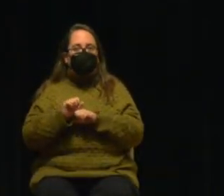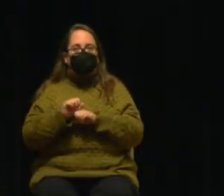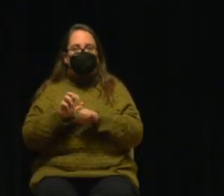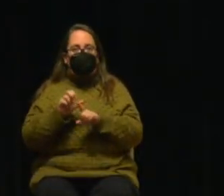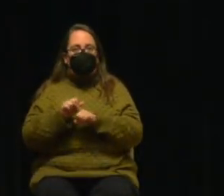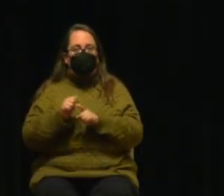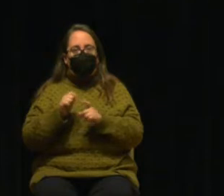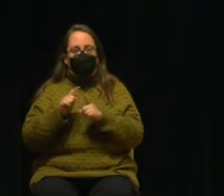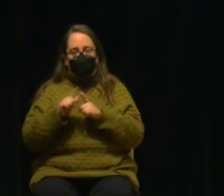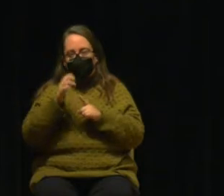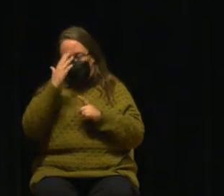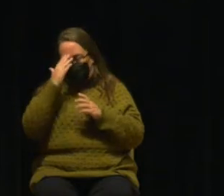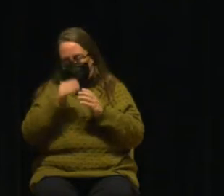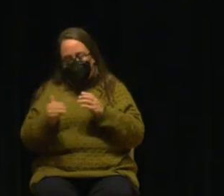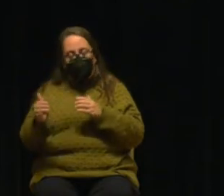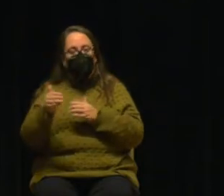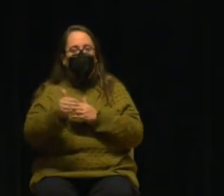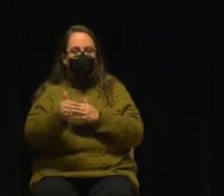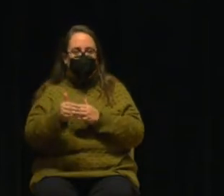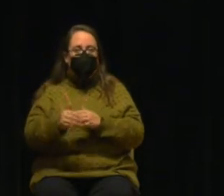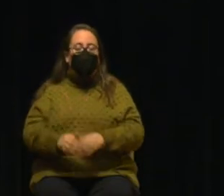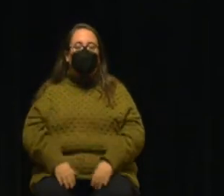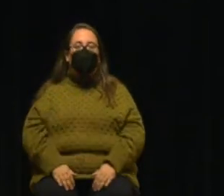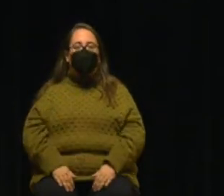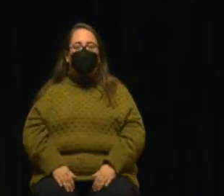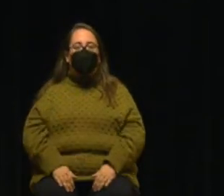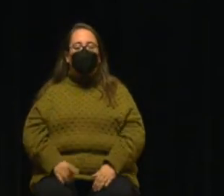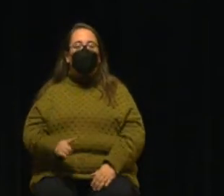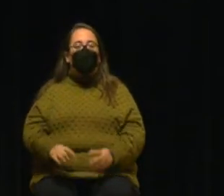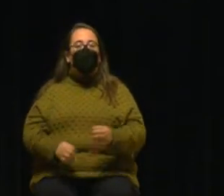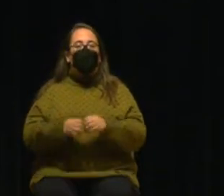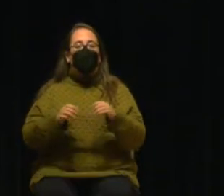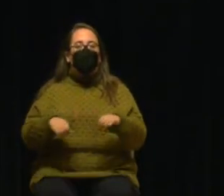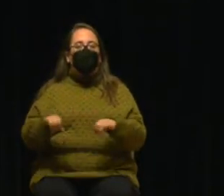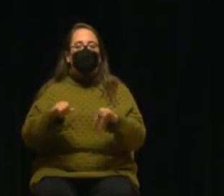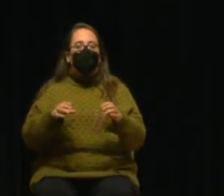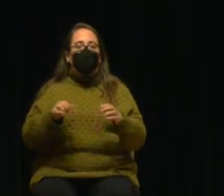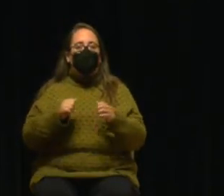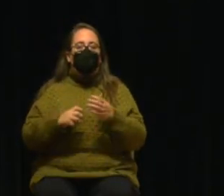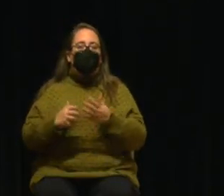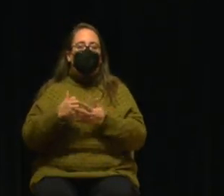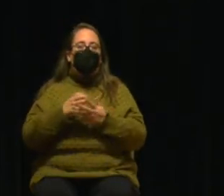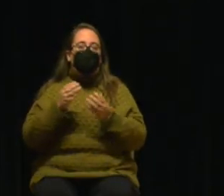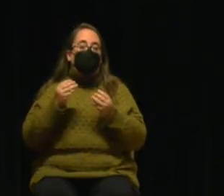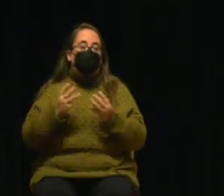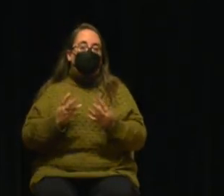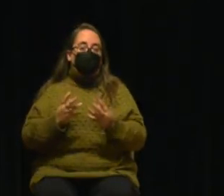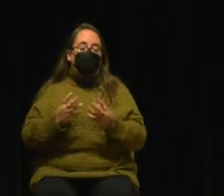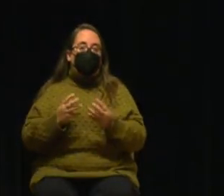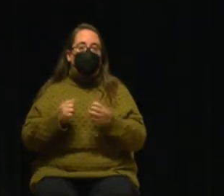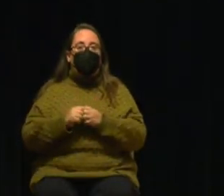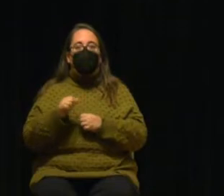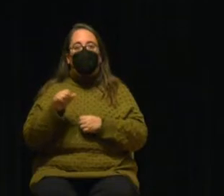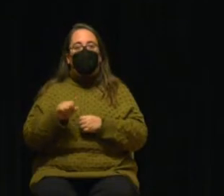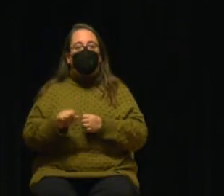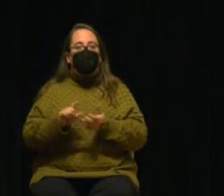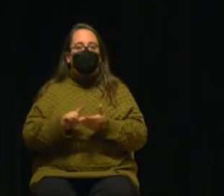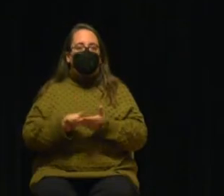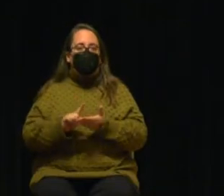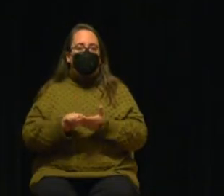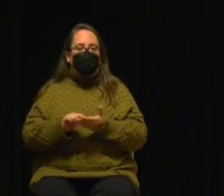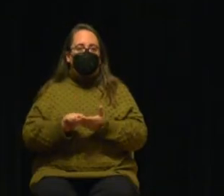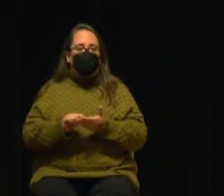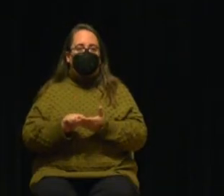one step ahead of them. One of the most common ways that Still collected information was via Southern newspapers.